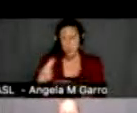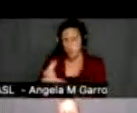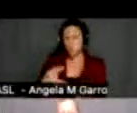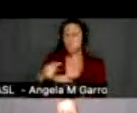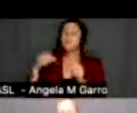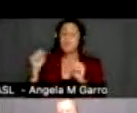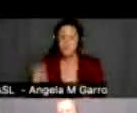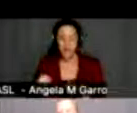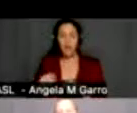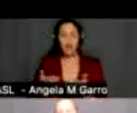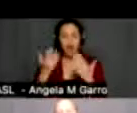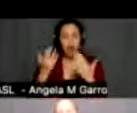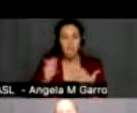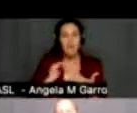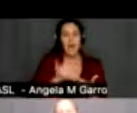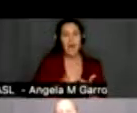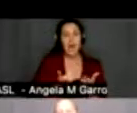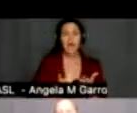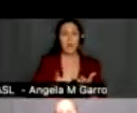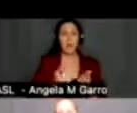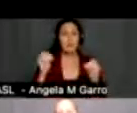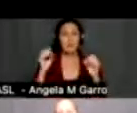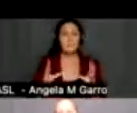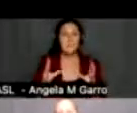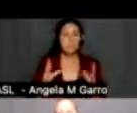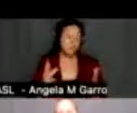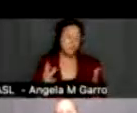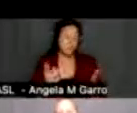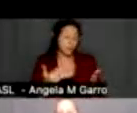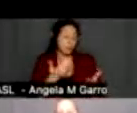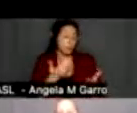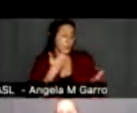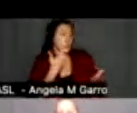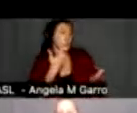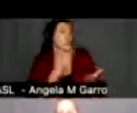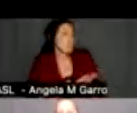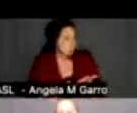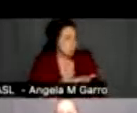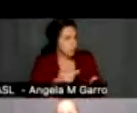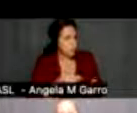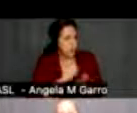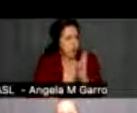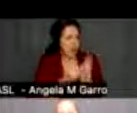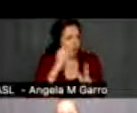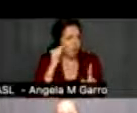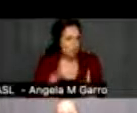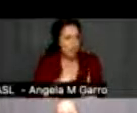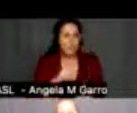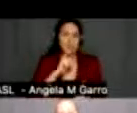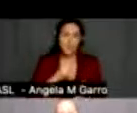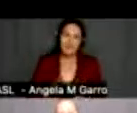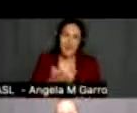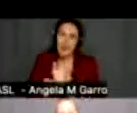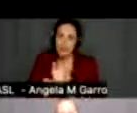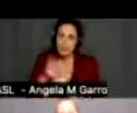our teachers actually quite a handsome hourly for that, which really helps a lot with